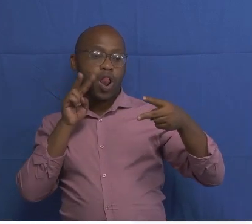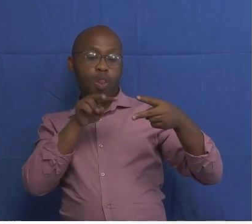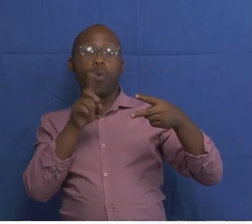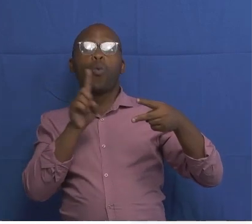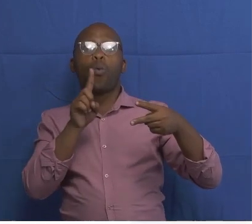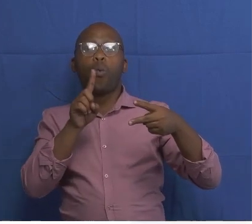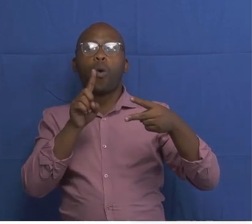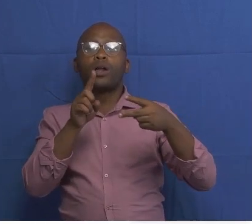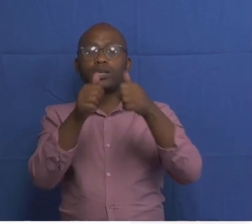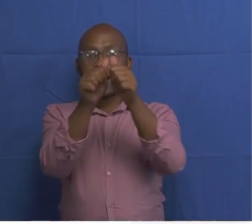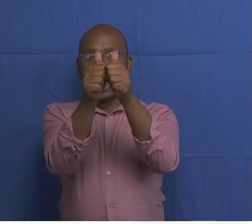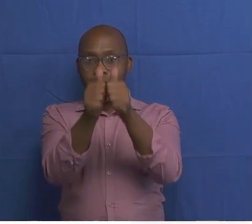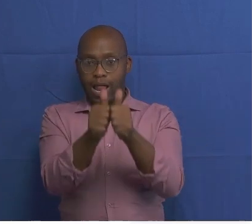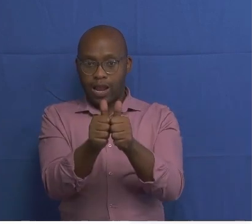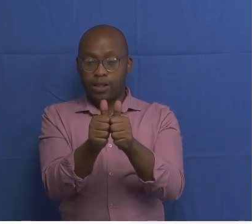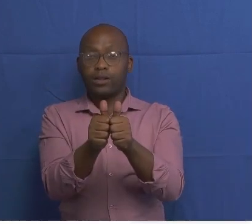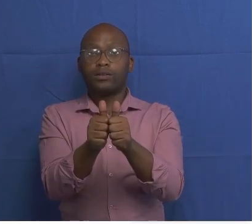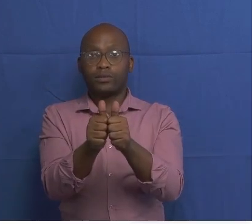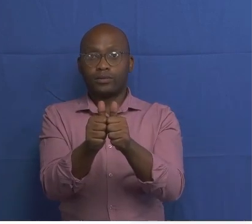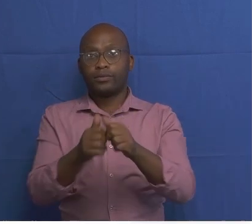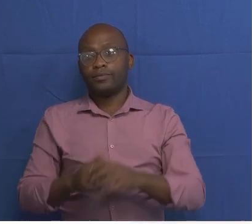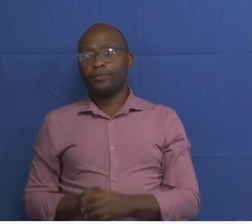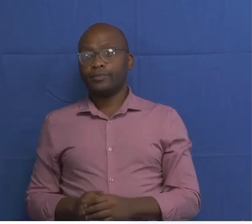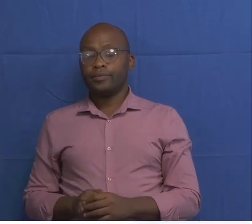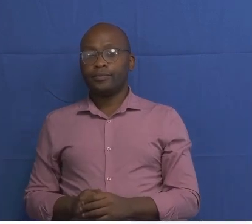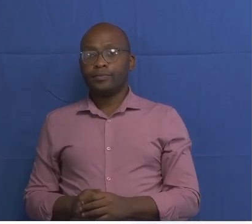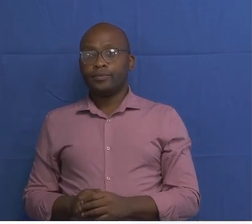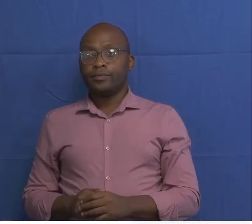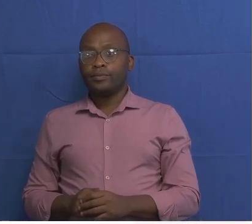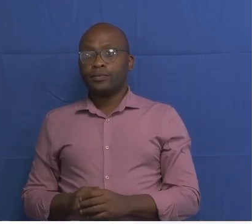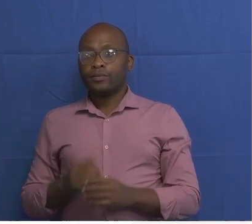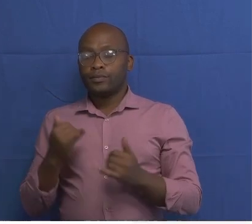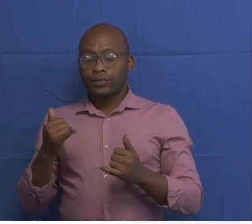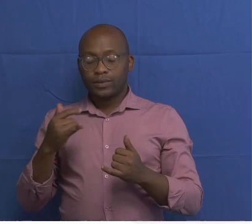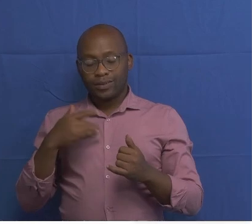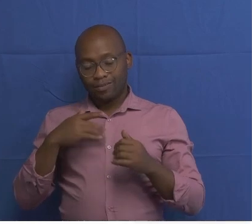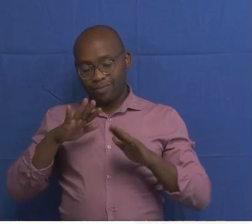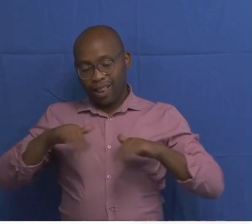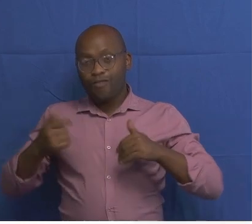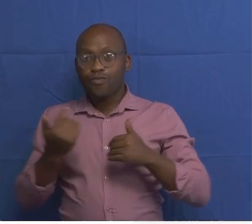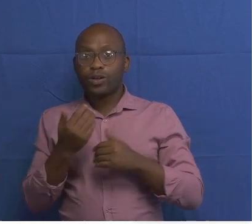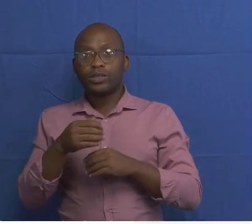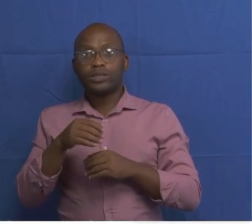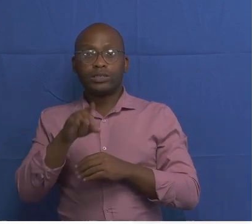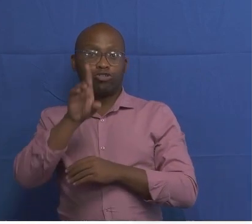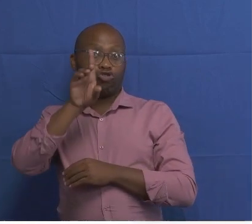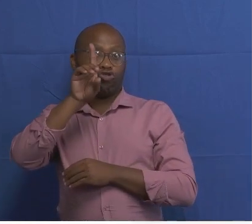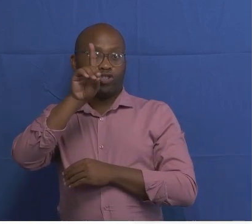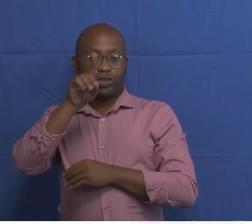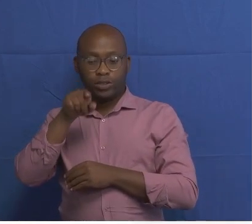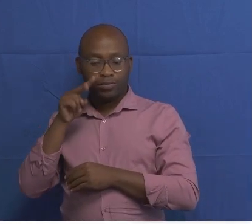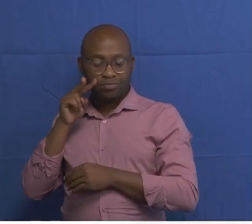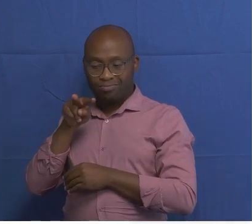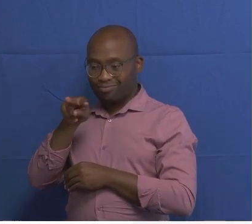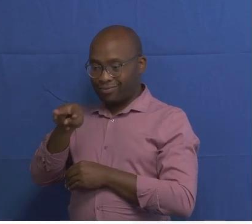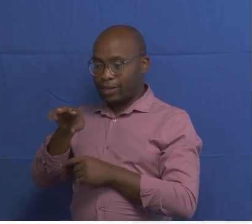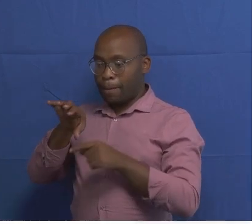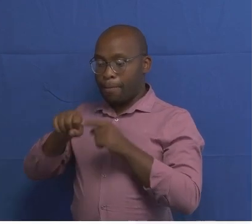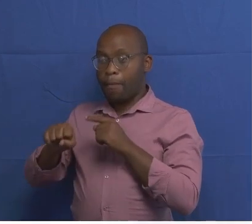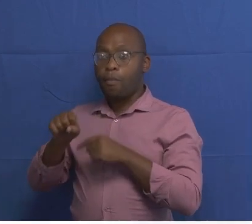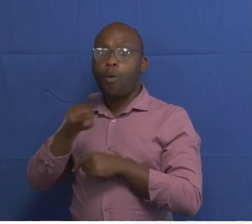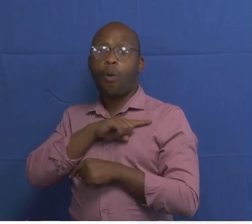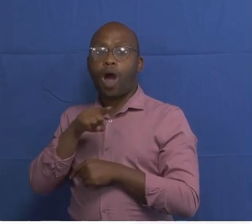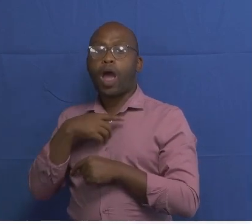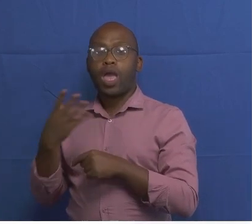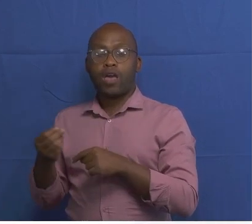the other one will be a smaller case letter. So now it leaves us with what? With D, because now it has got different